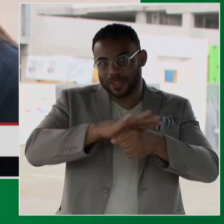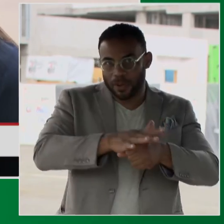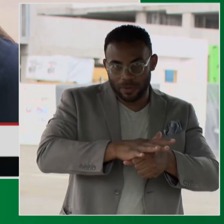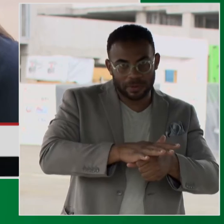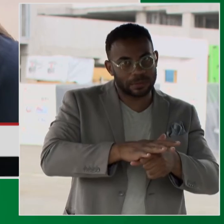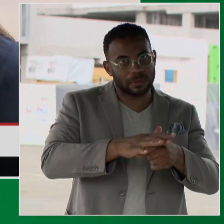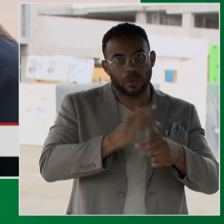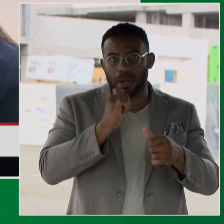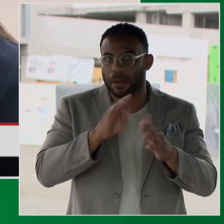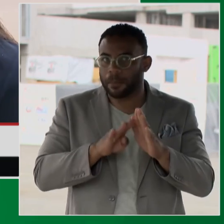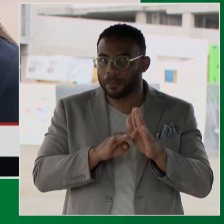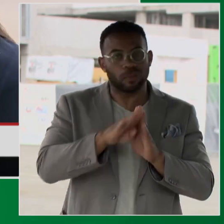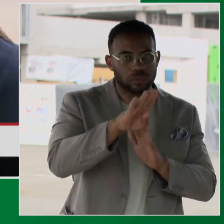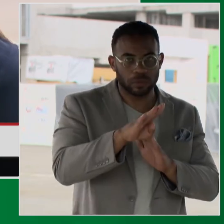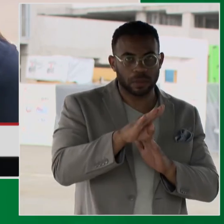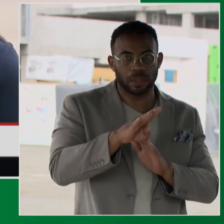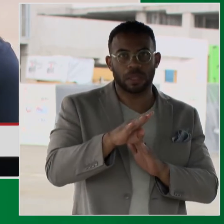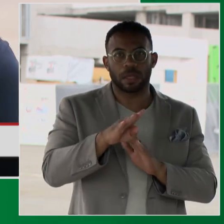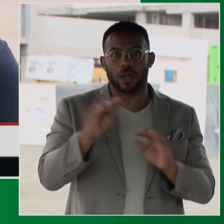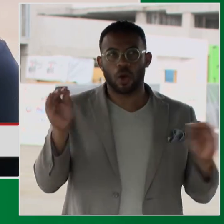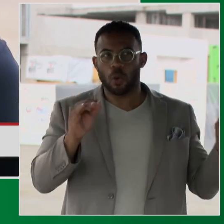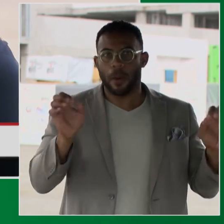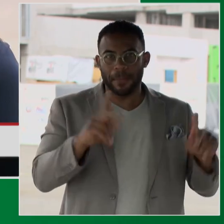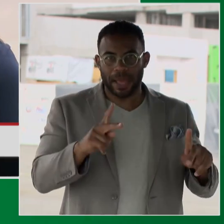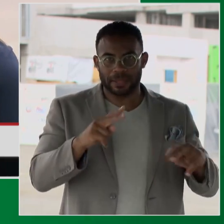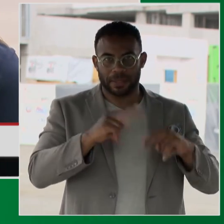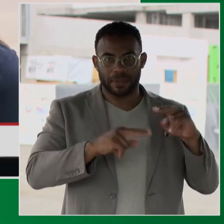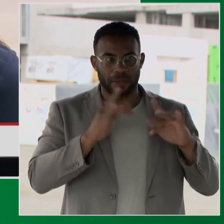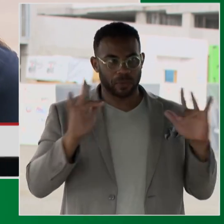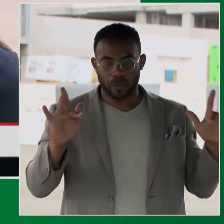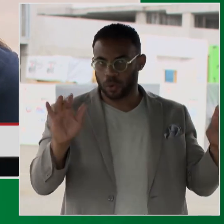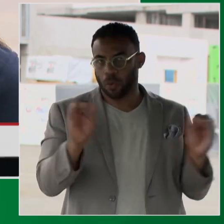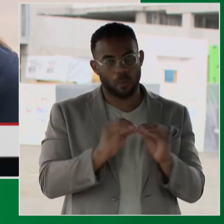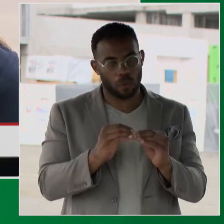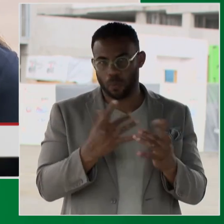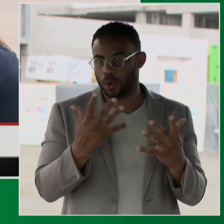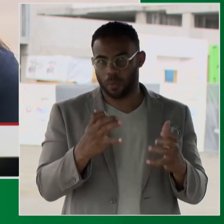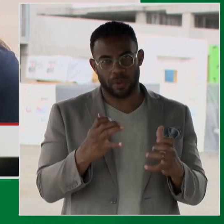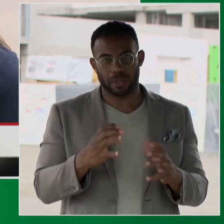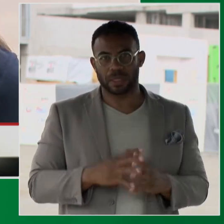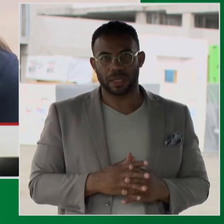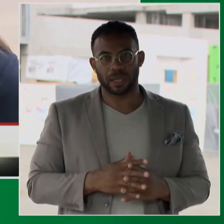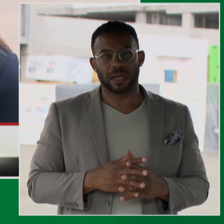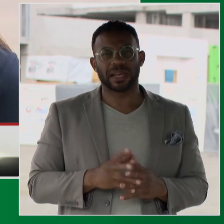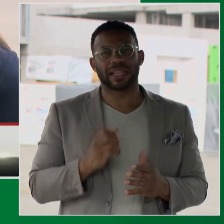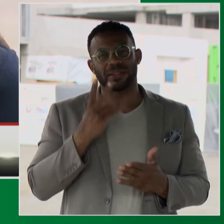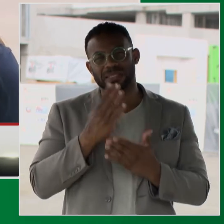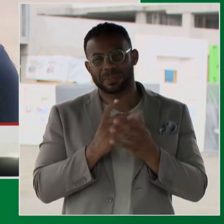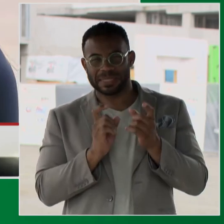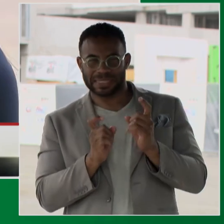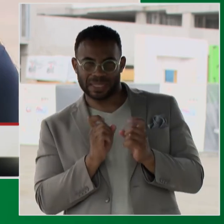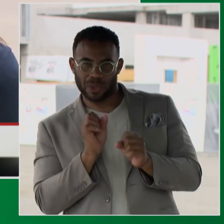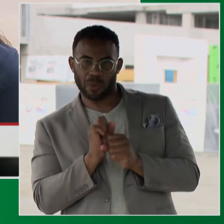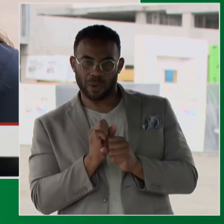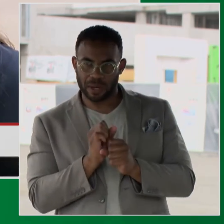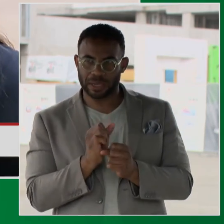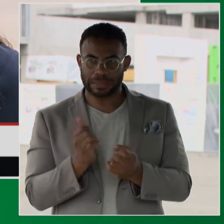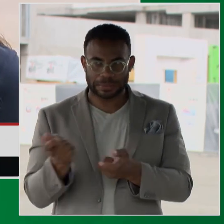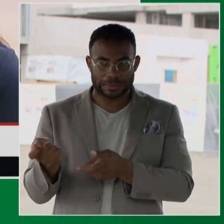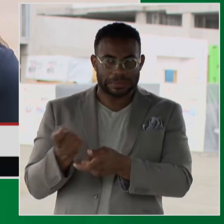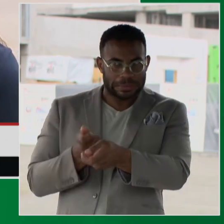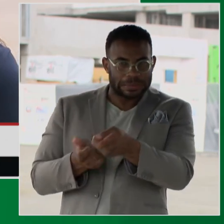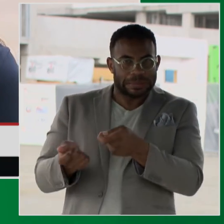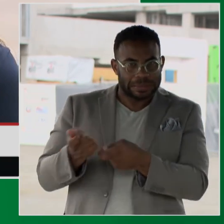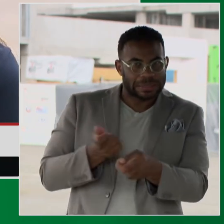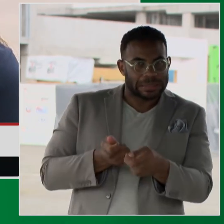soar. This was a challenge before COVID, of course, but with some of the changes in working patterns,